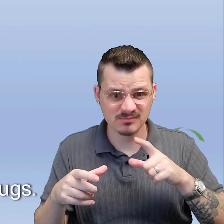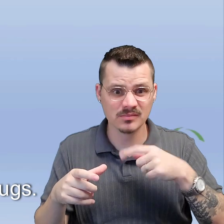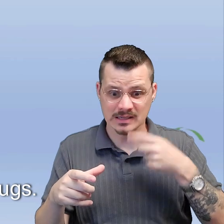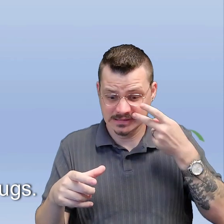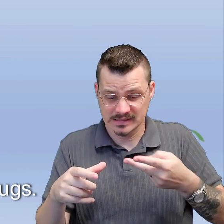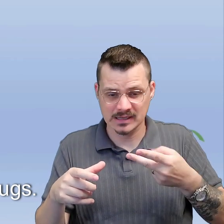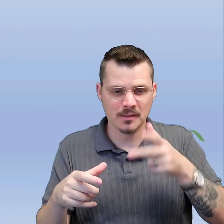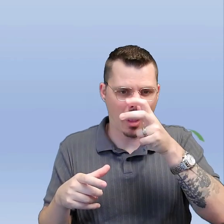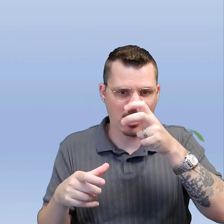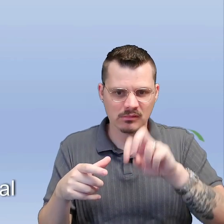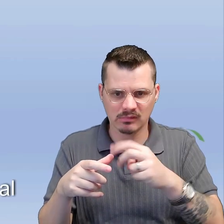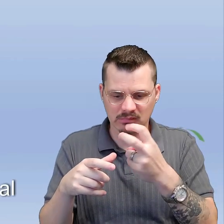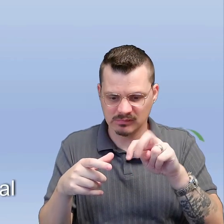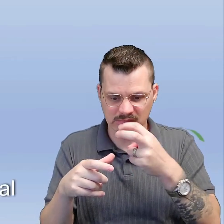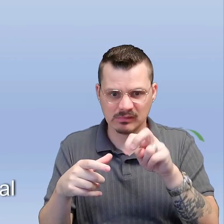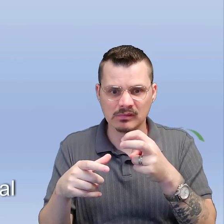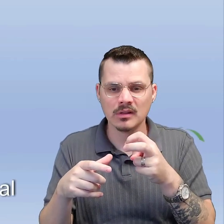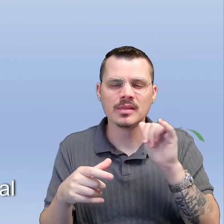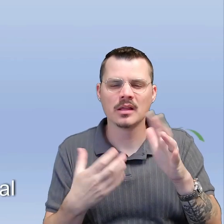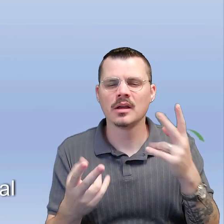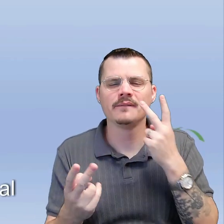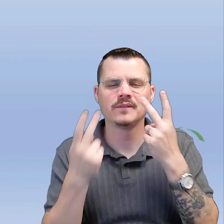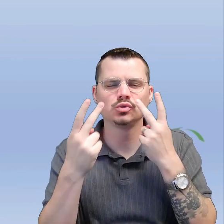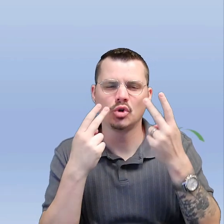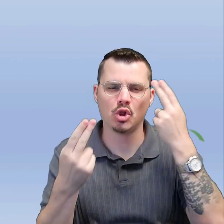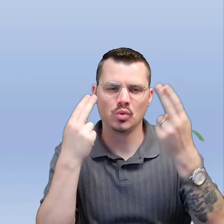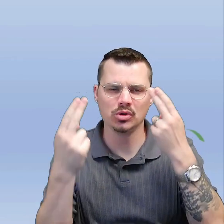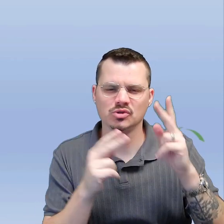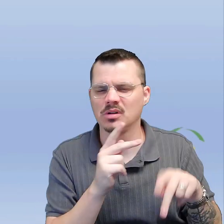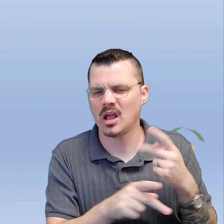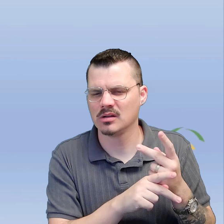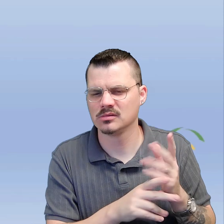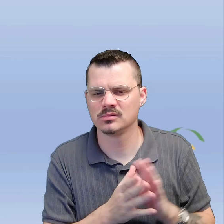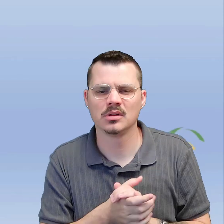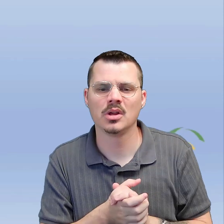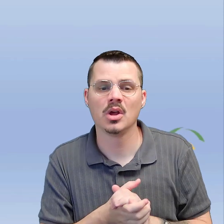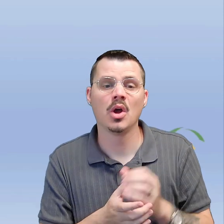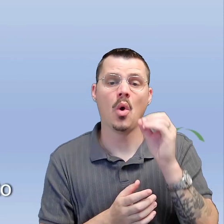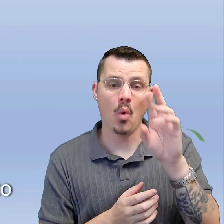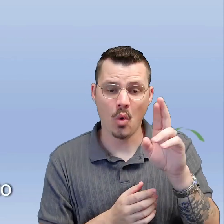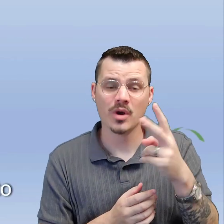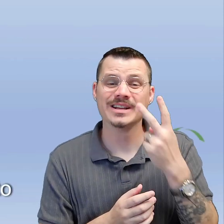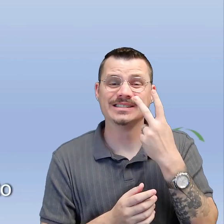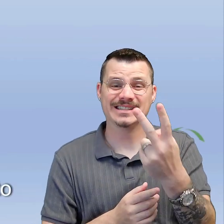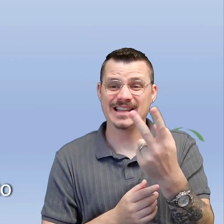of writhing bugs. That's an example of a type of visual hallucination. Or seeing things that are not evident